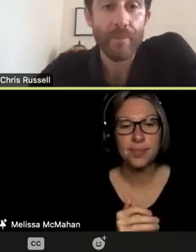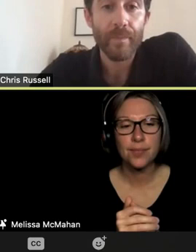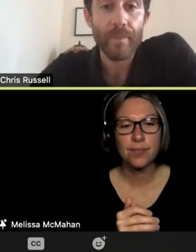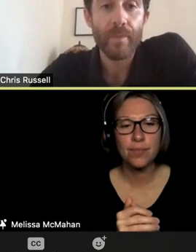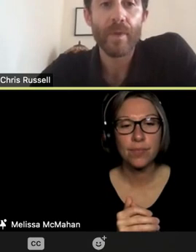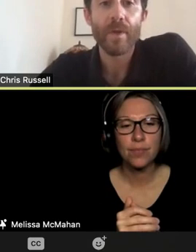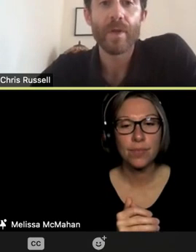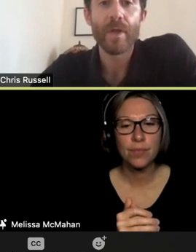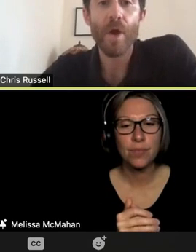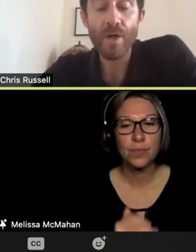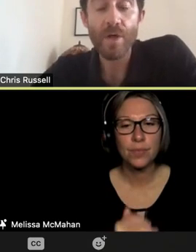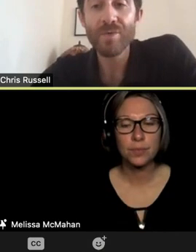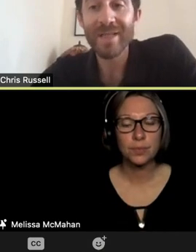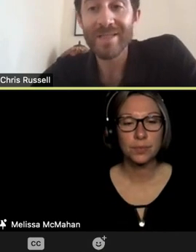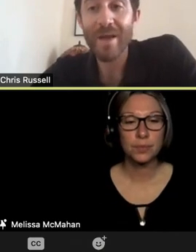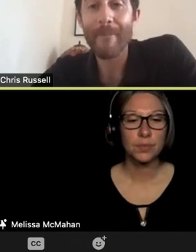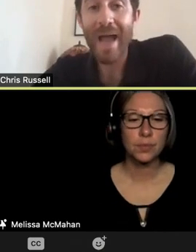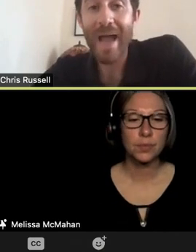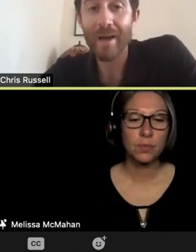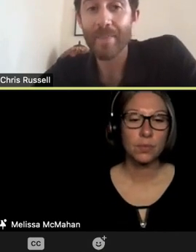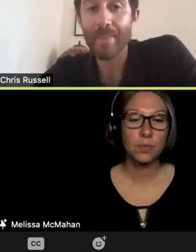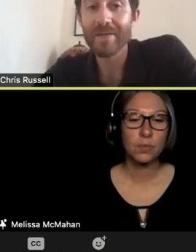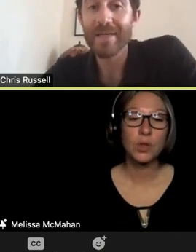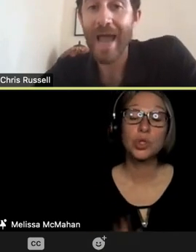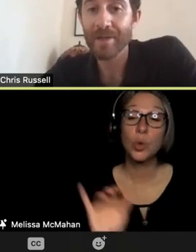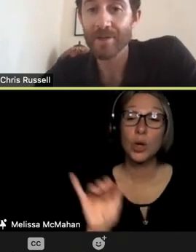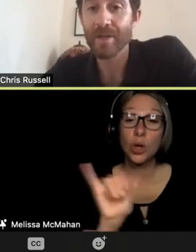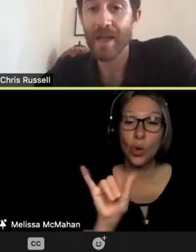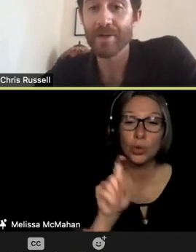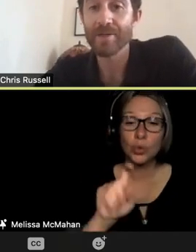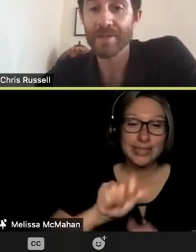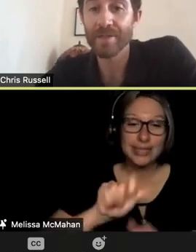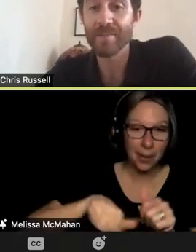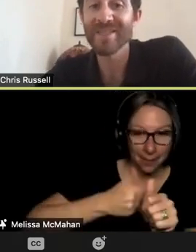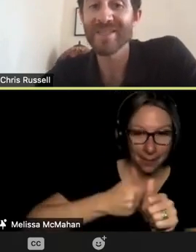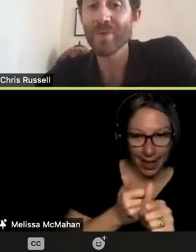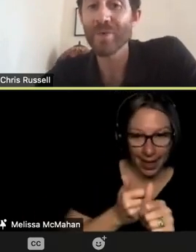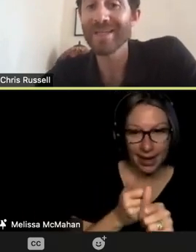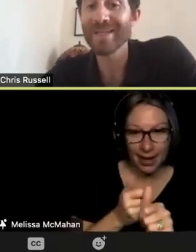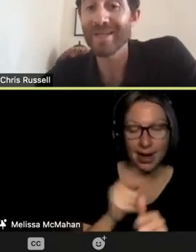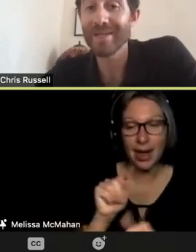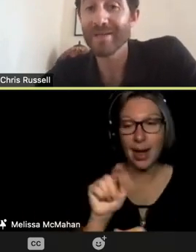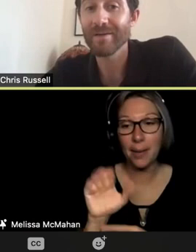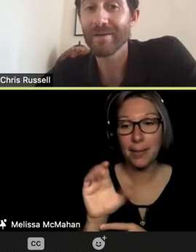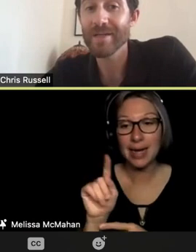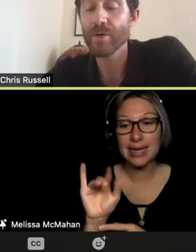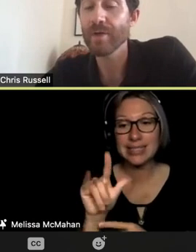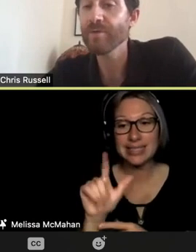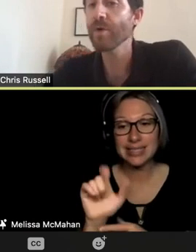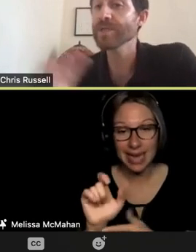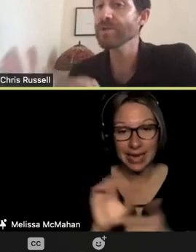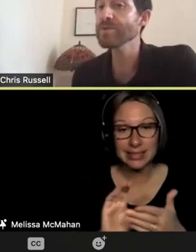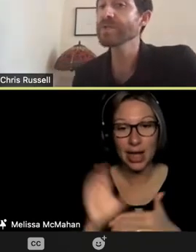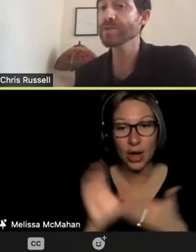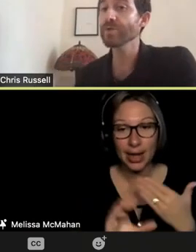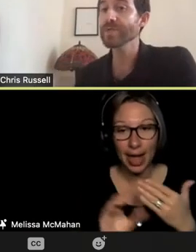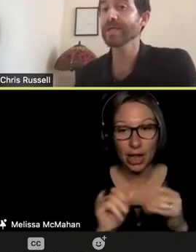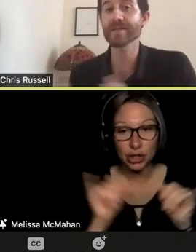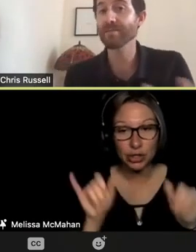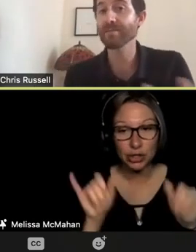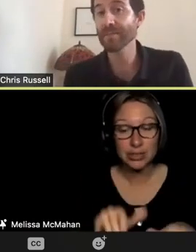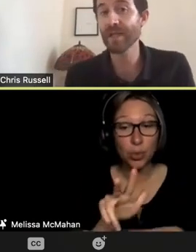So he also needs a backup tactile calendar system that's 3D. Okay, so even though he's